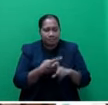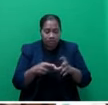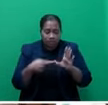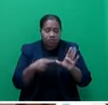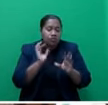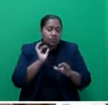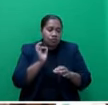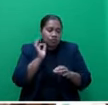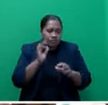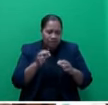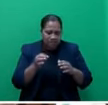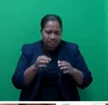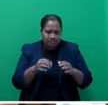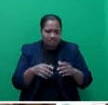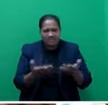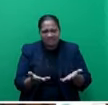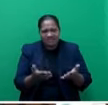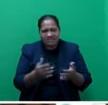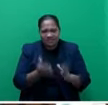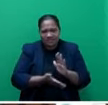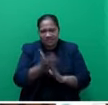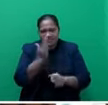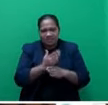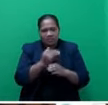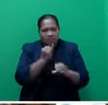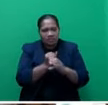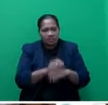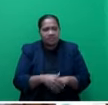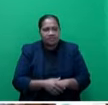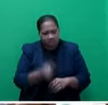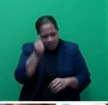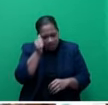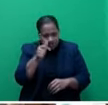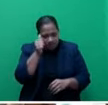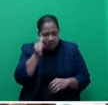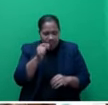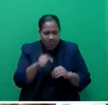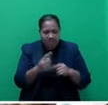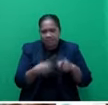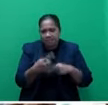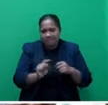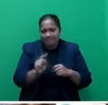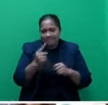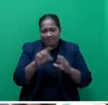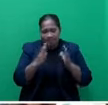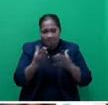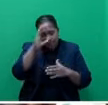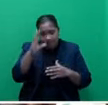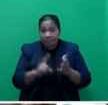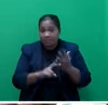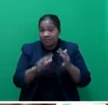corruption. Likewise, in the United States, I know you're obsessed with first world countries, likewise in the United States, the